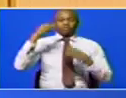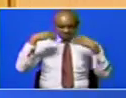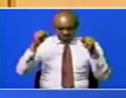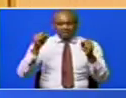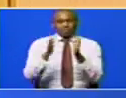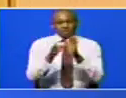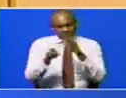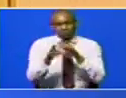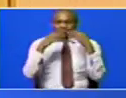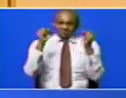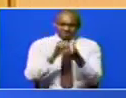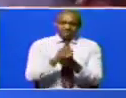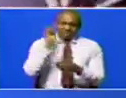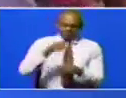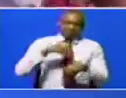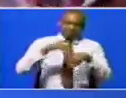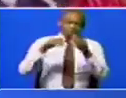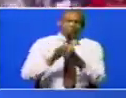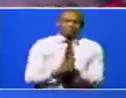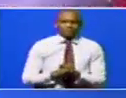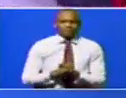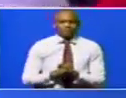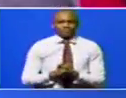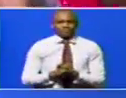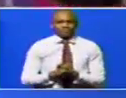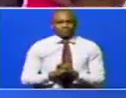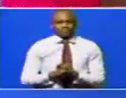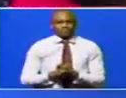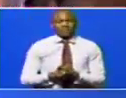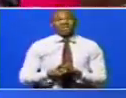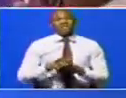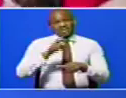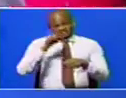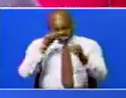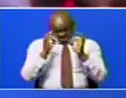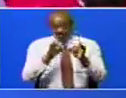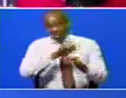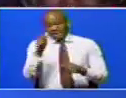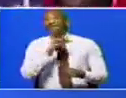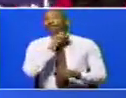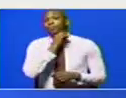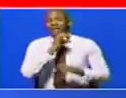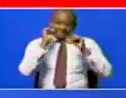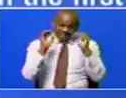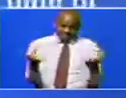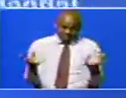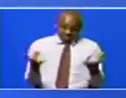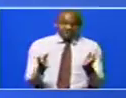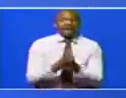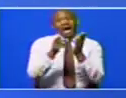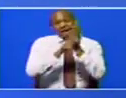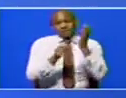deputy president has to be followed. In the absence of any petition so far,